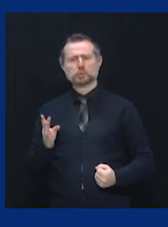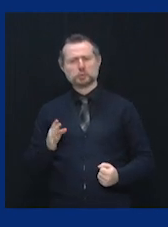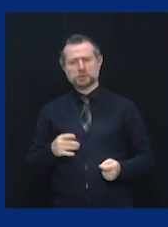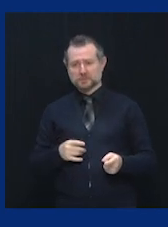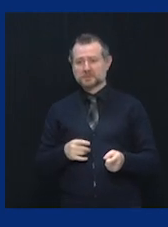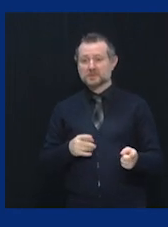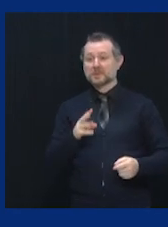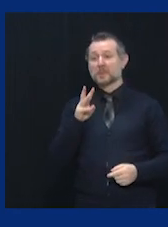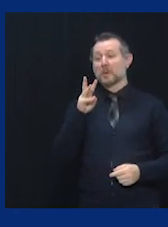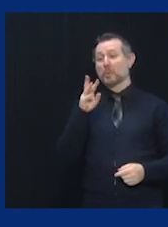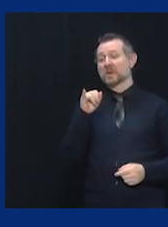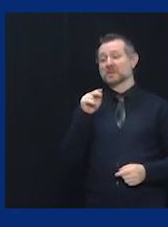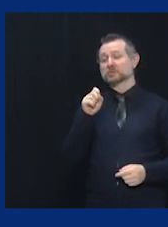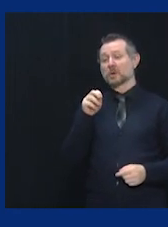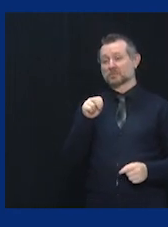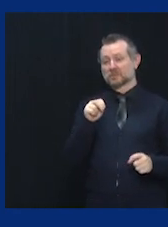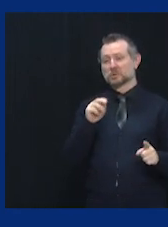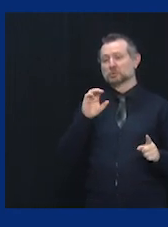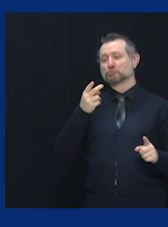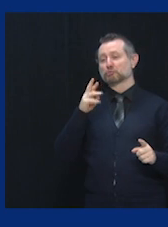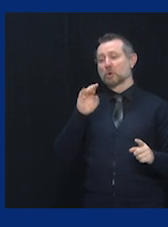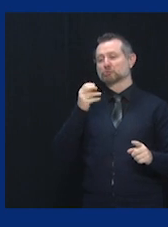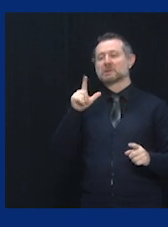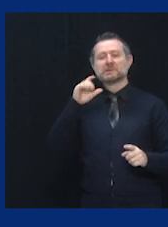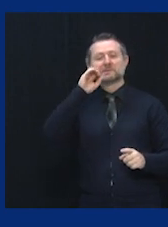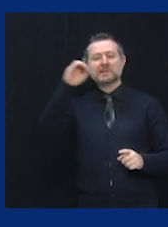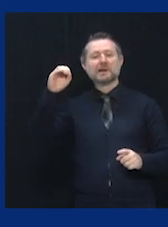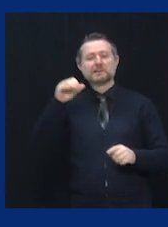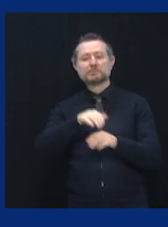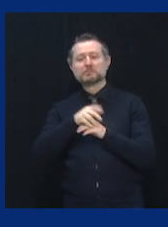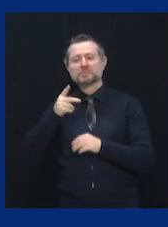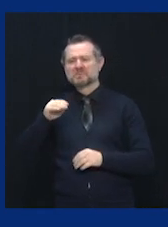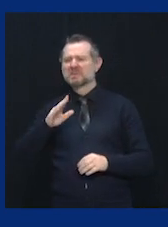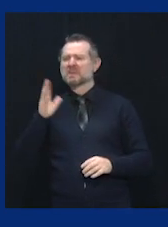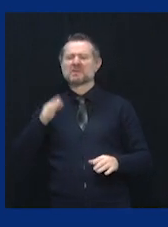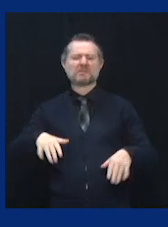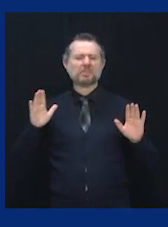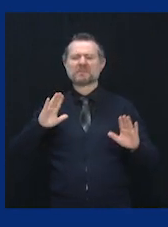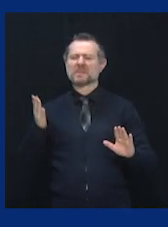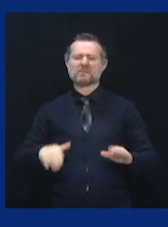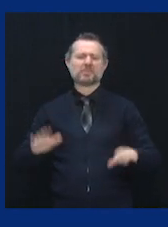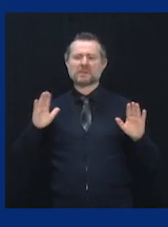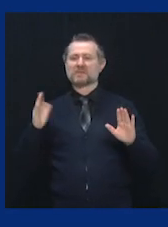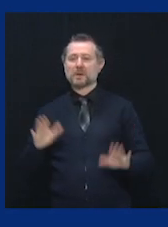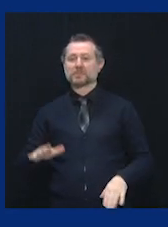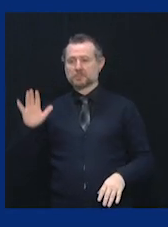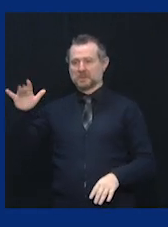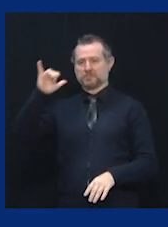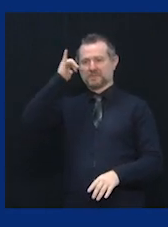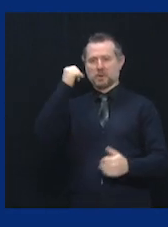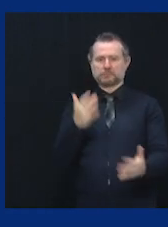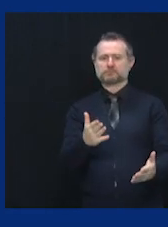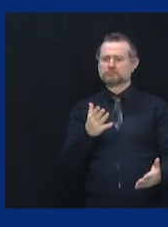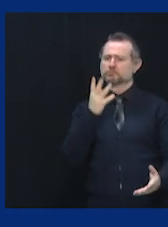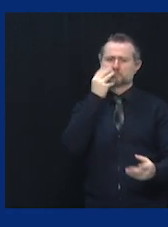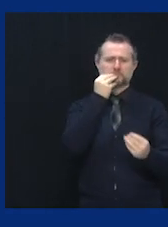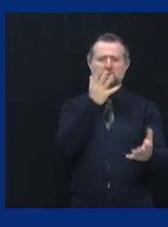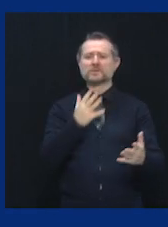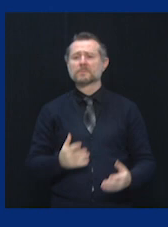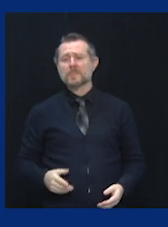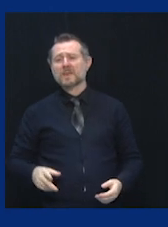Buffalo. And it's beautiful to see. To the Kansas City Chiefs, Mr.